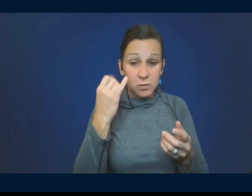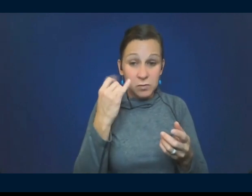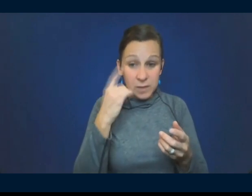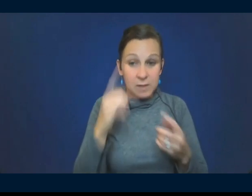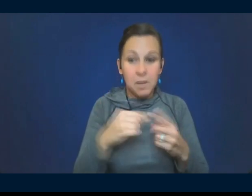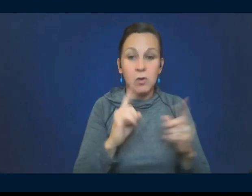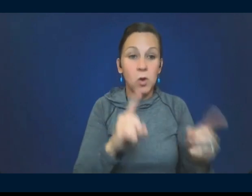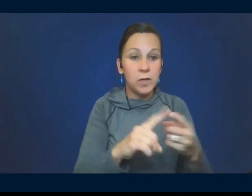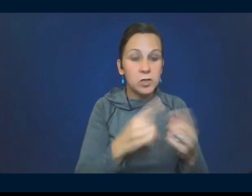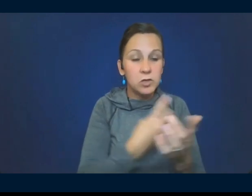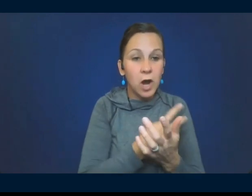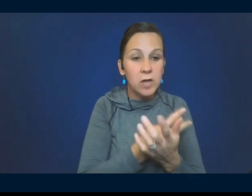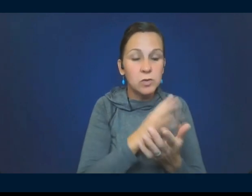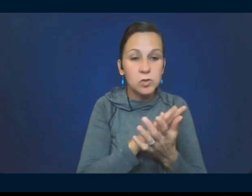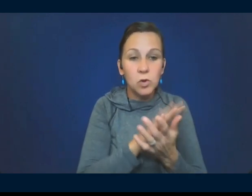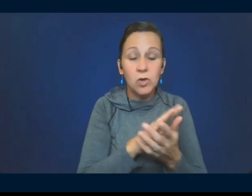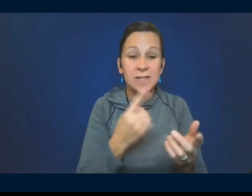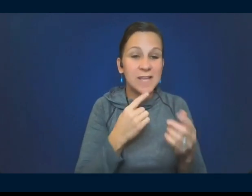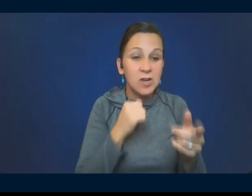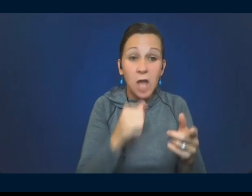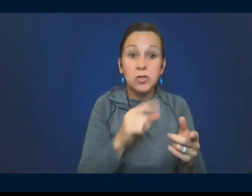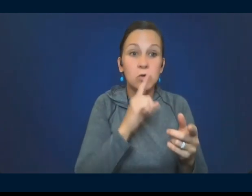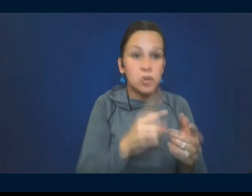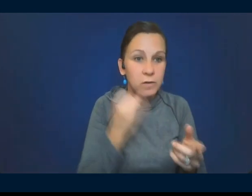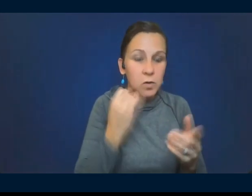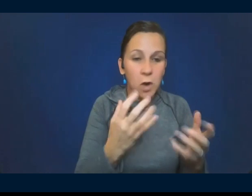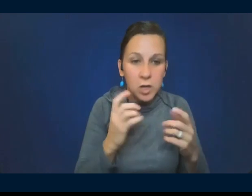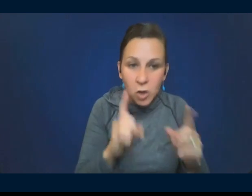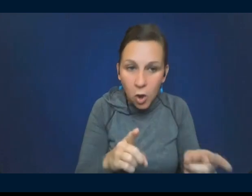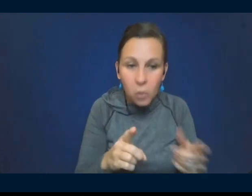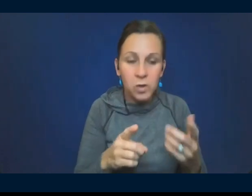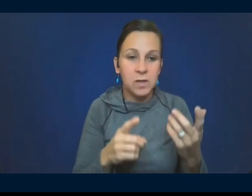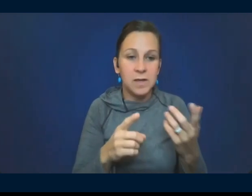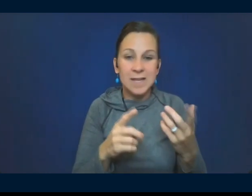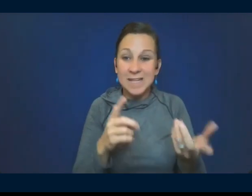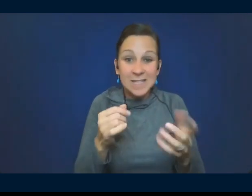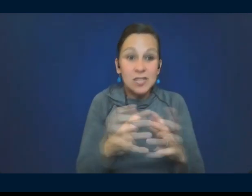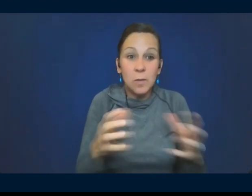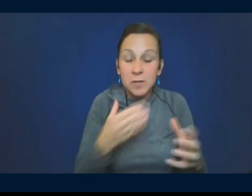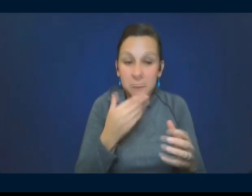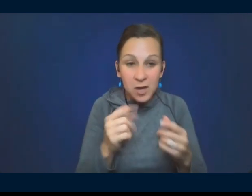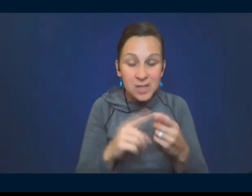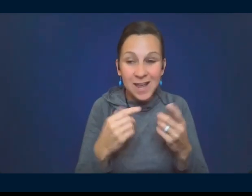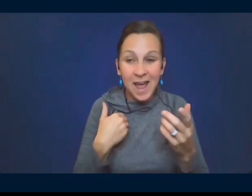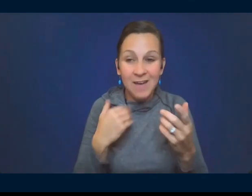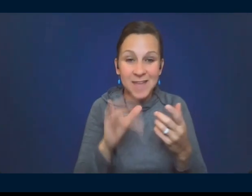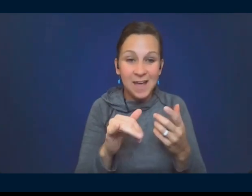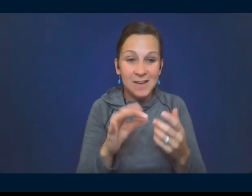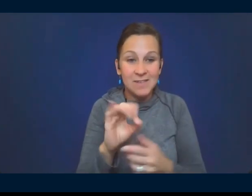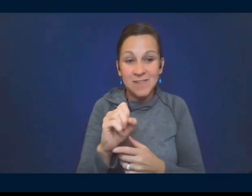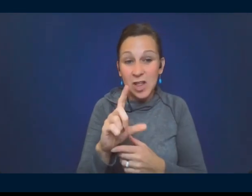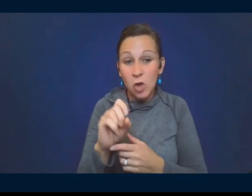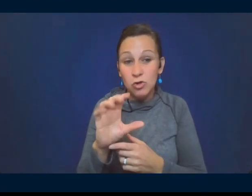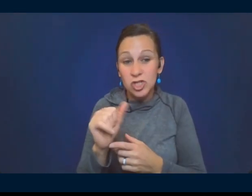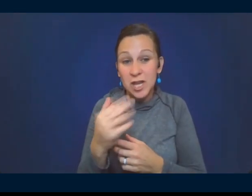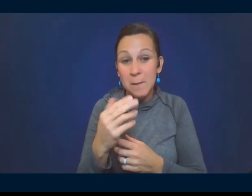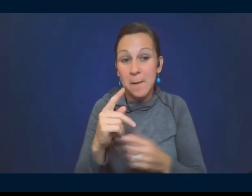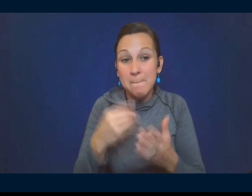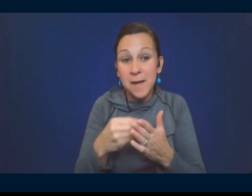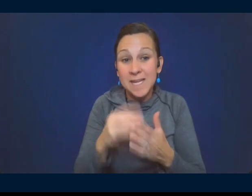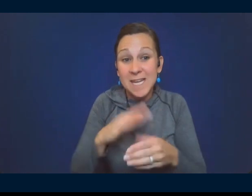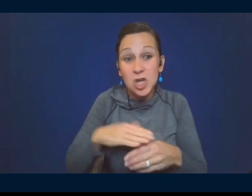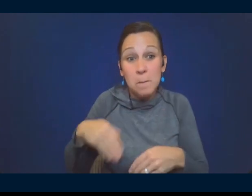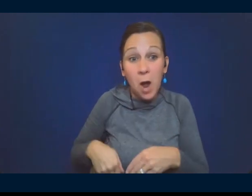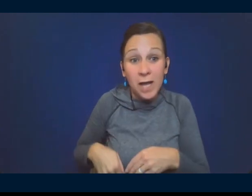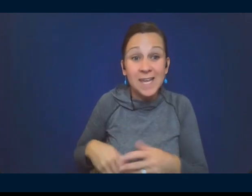school, say you're not so sure if you want to go, you want to apply or not, isn't it so much better to have that fellowship money in your pocket to say, okay, I